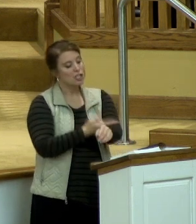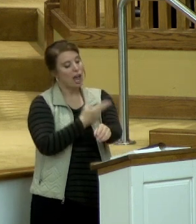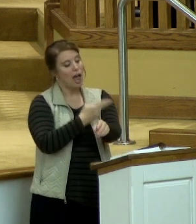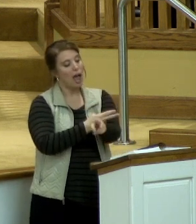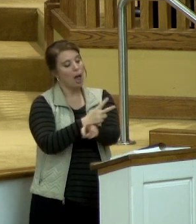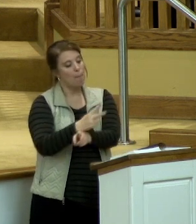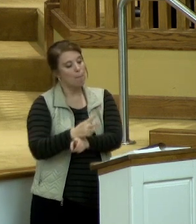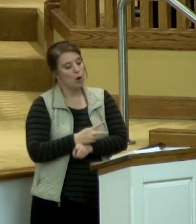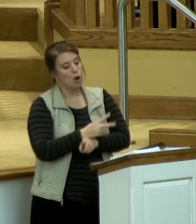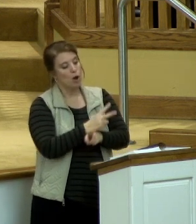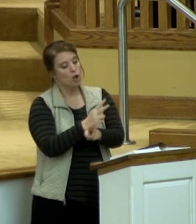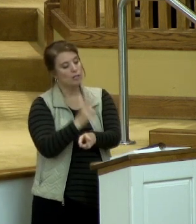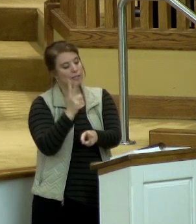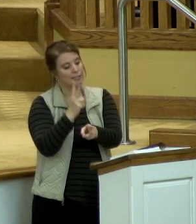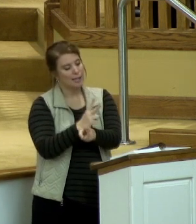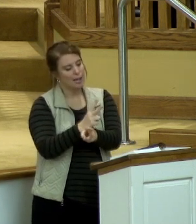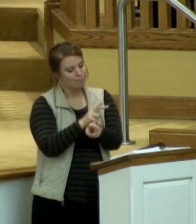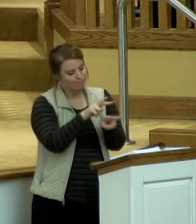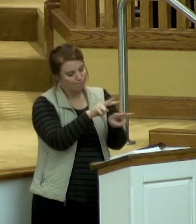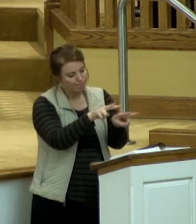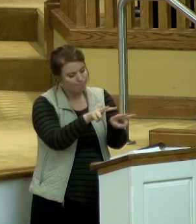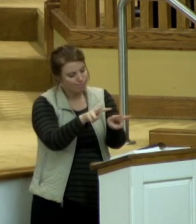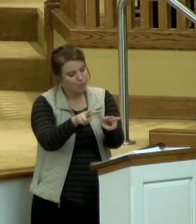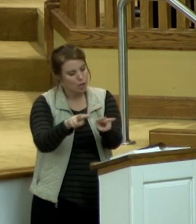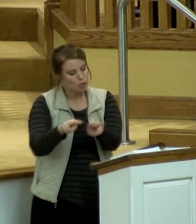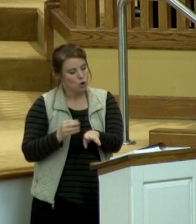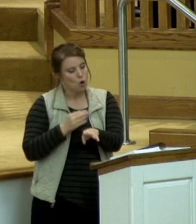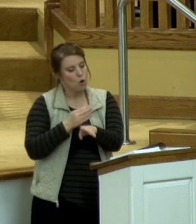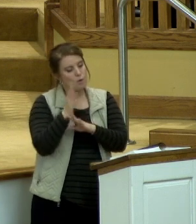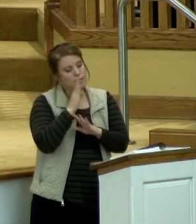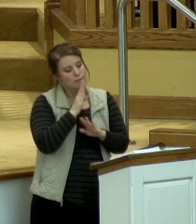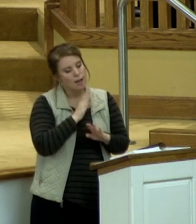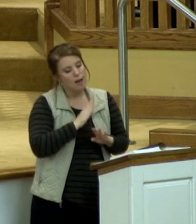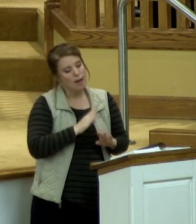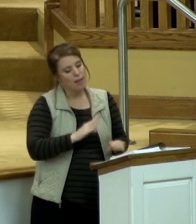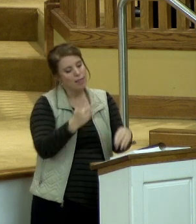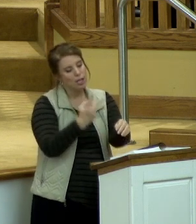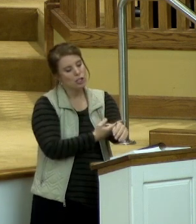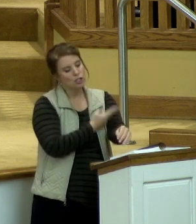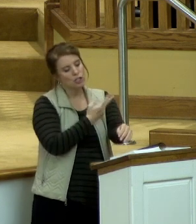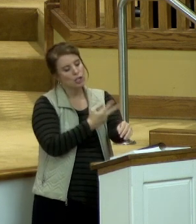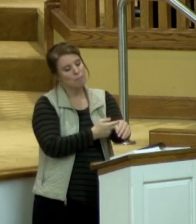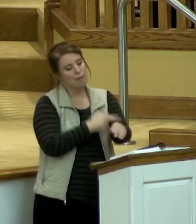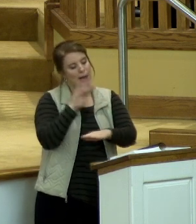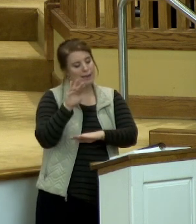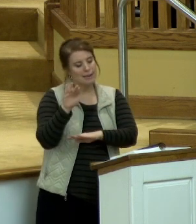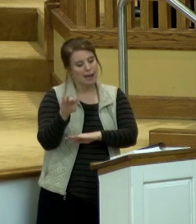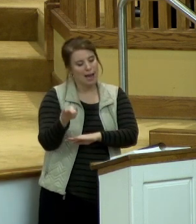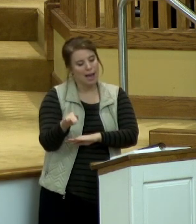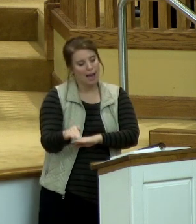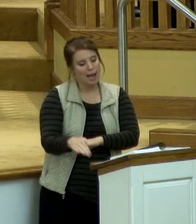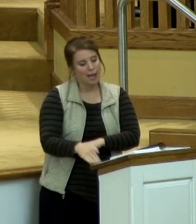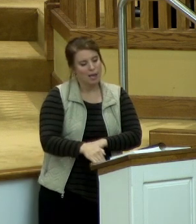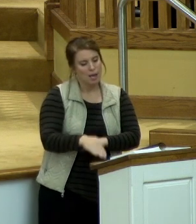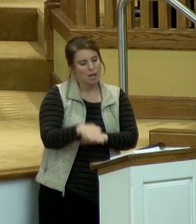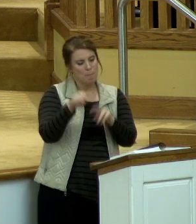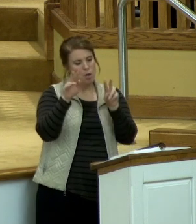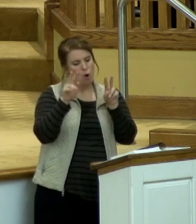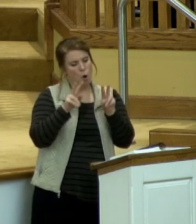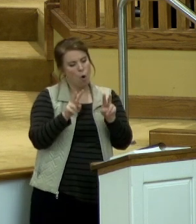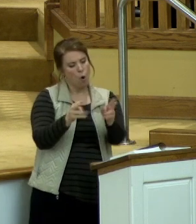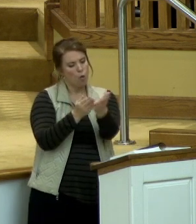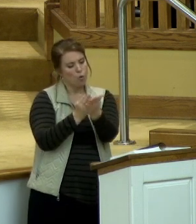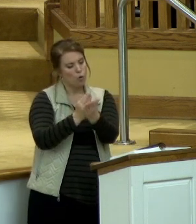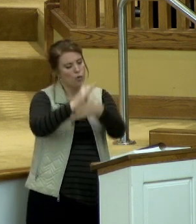While shepherds kept their watching, or silent flocks by night,